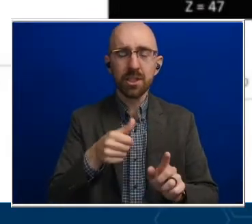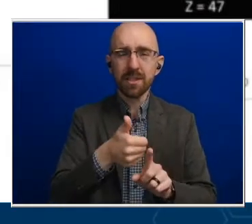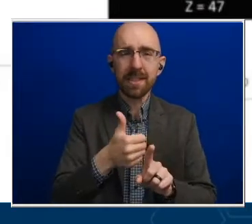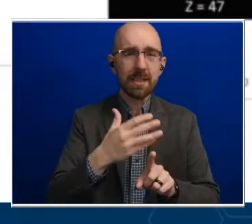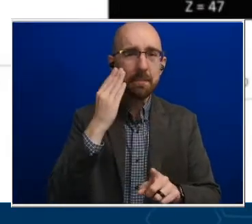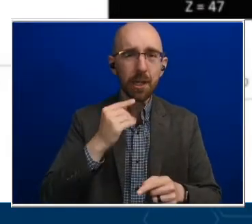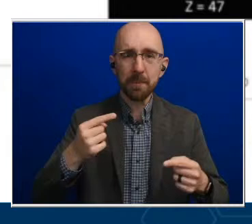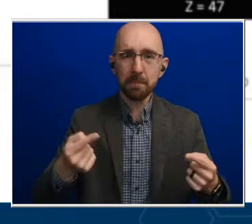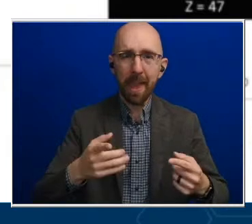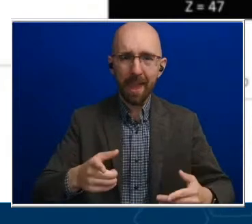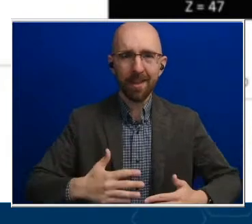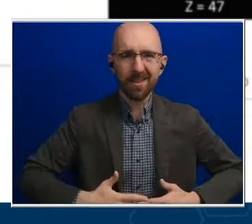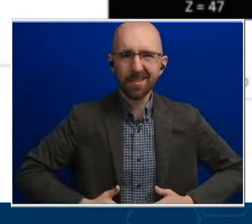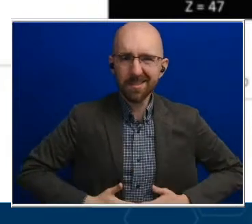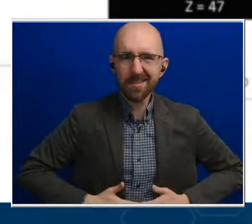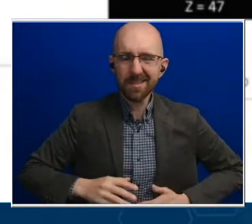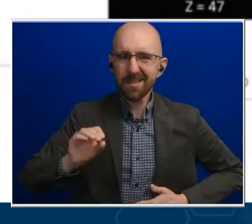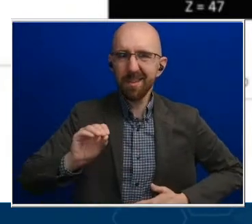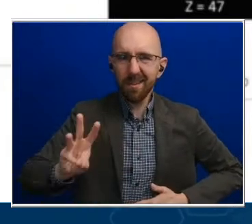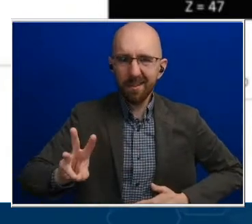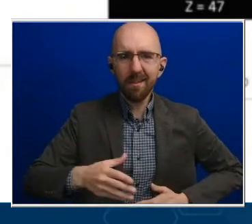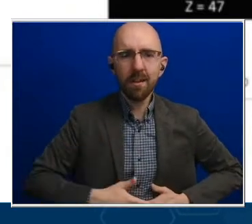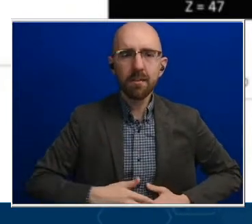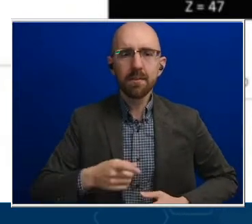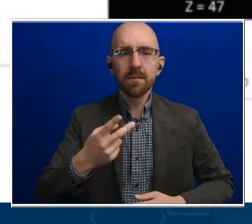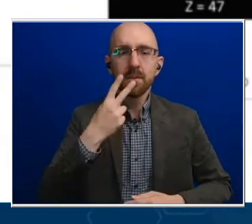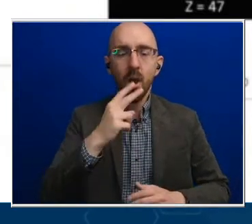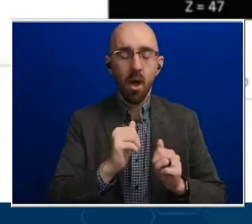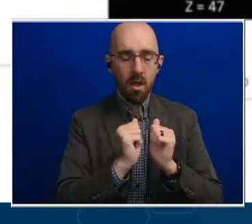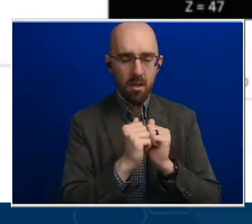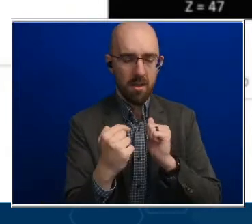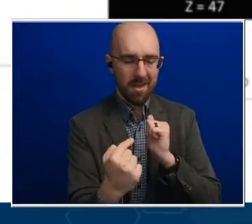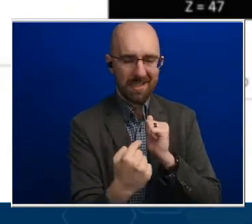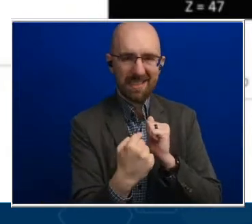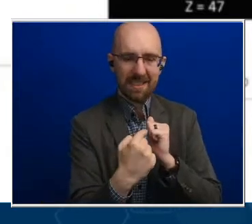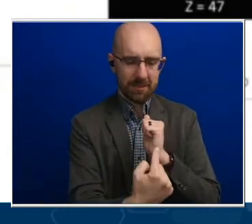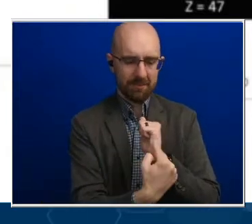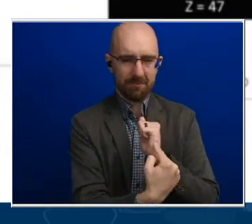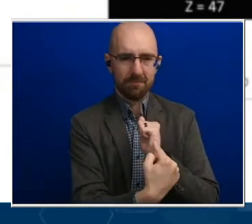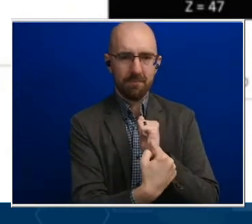We saw changes in the frontal cortex, the front part of the brain, which